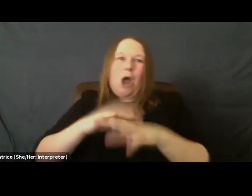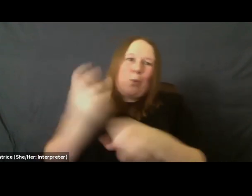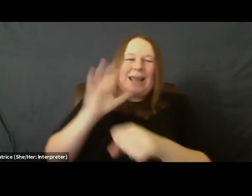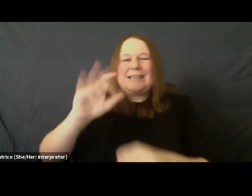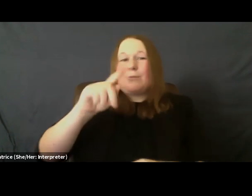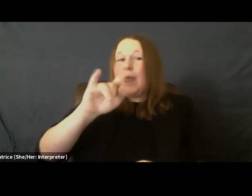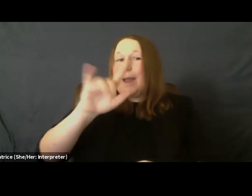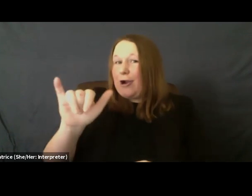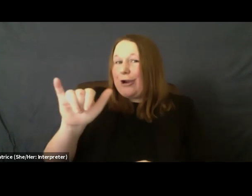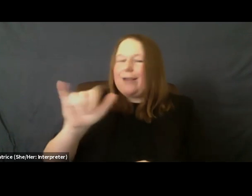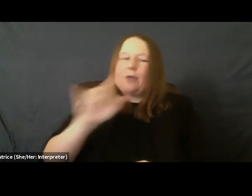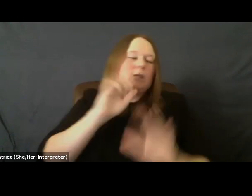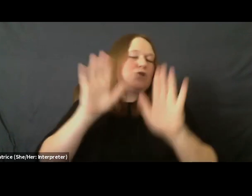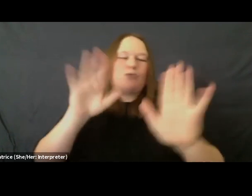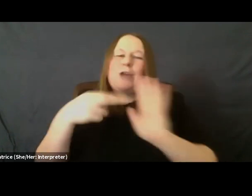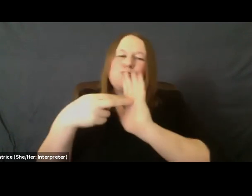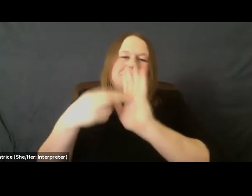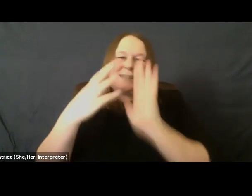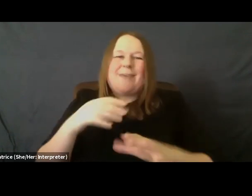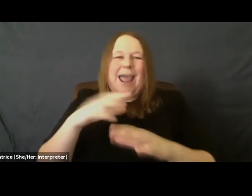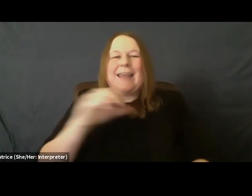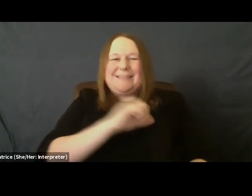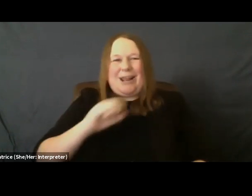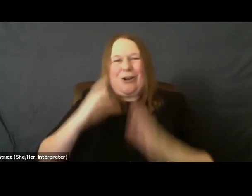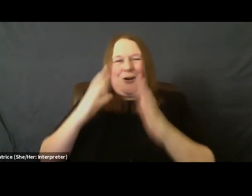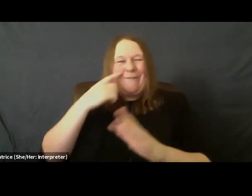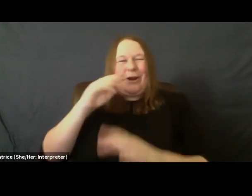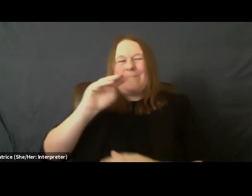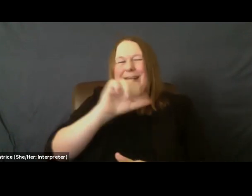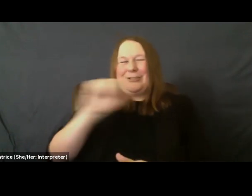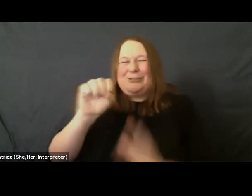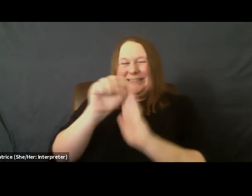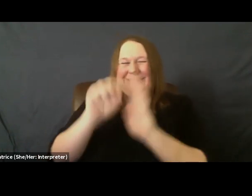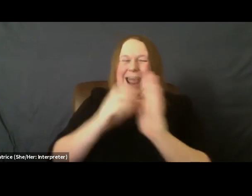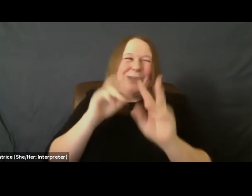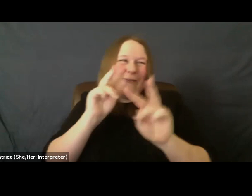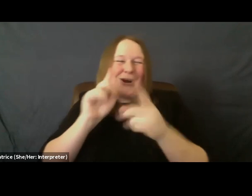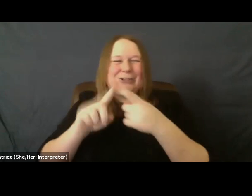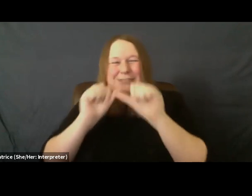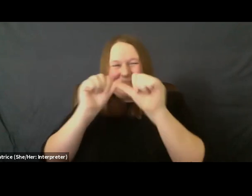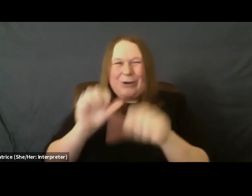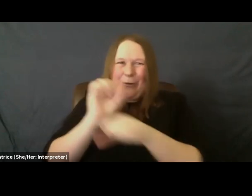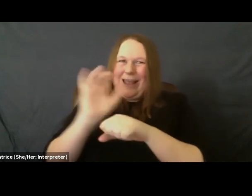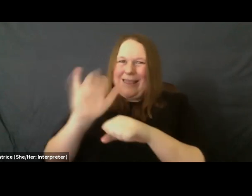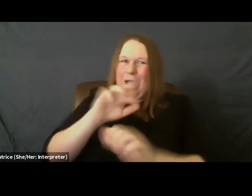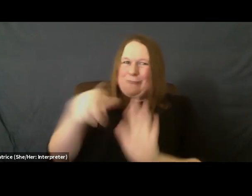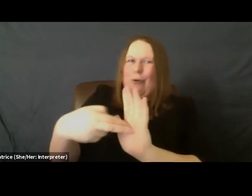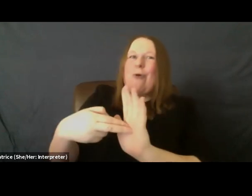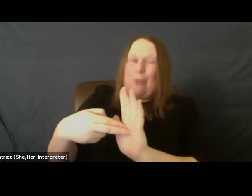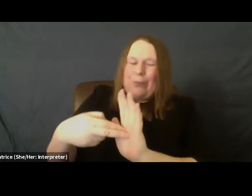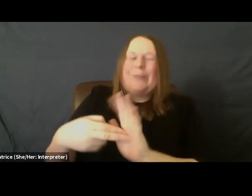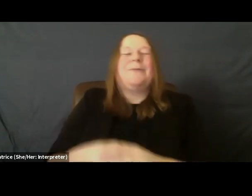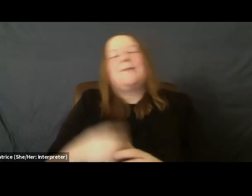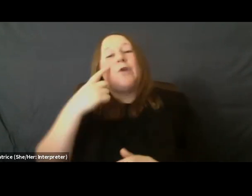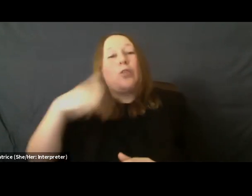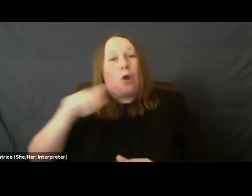primary. He's been an excellent representative and senator for Massachusetts, and we look forward to him continuing to work in that capacity. So for